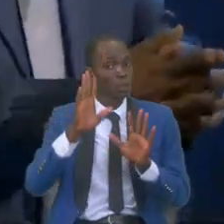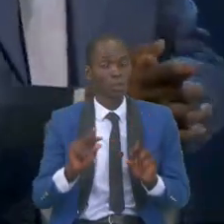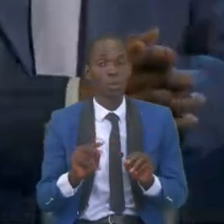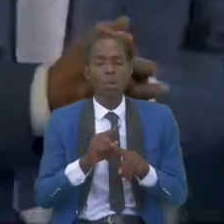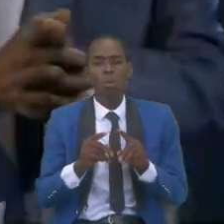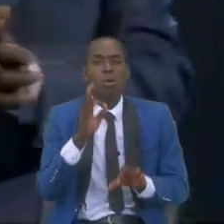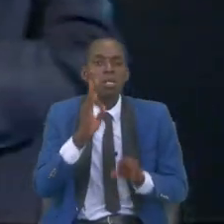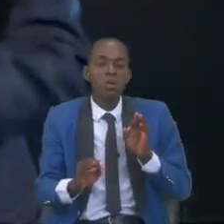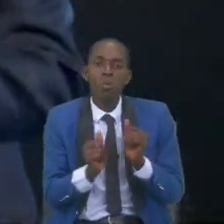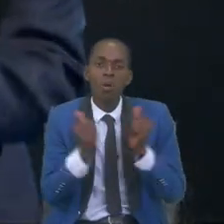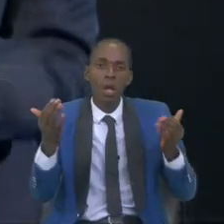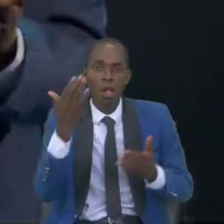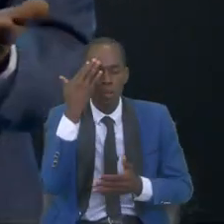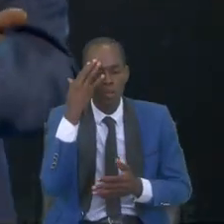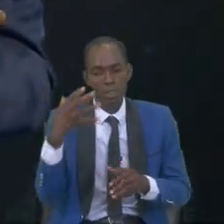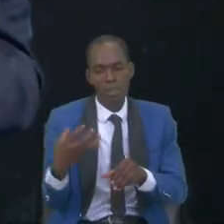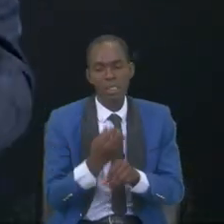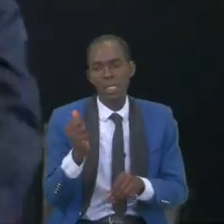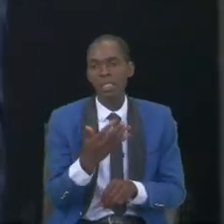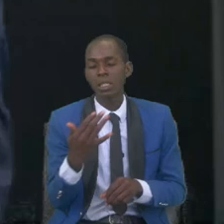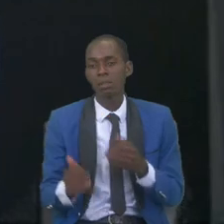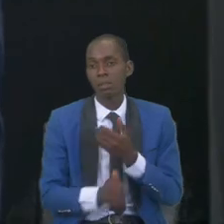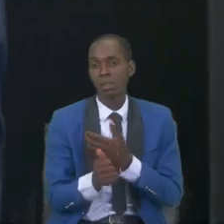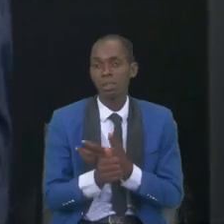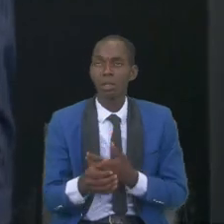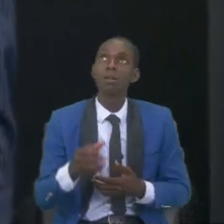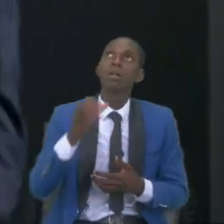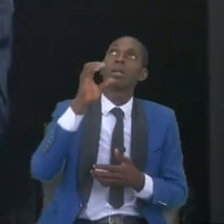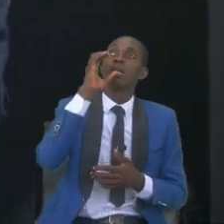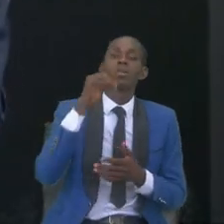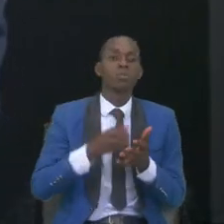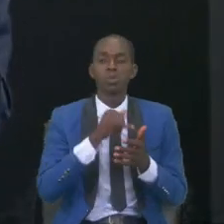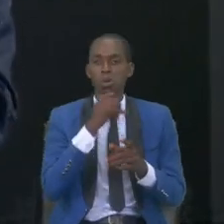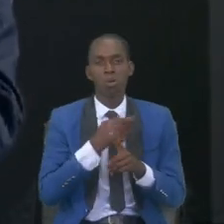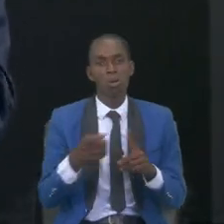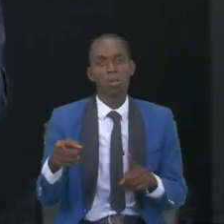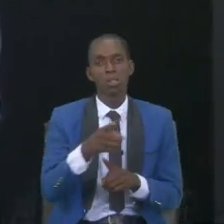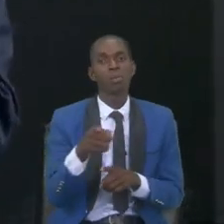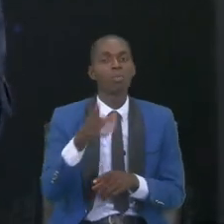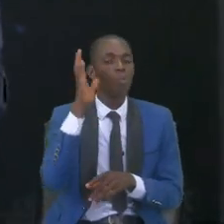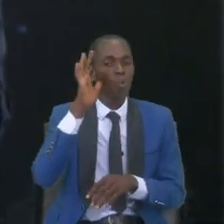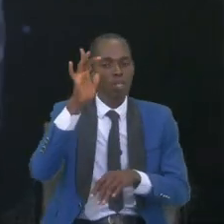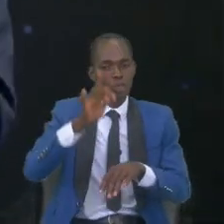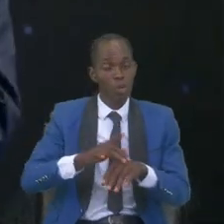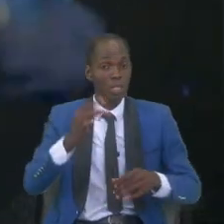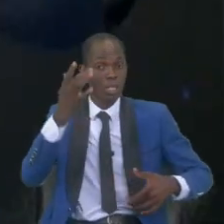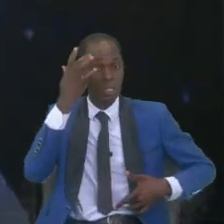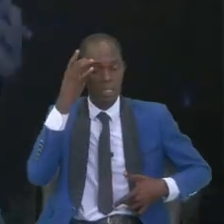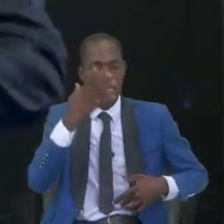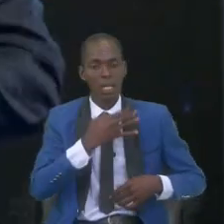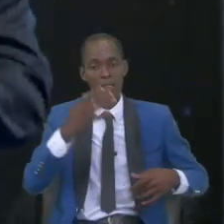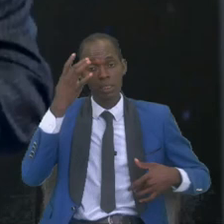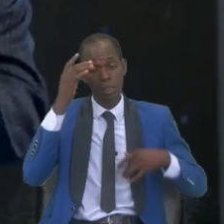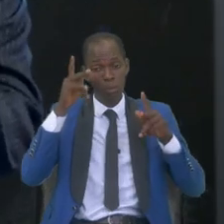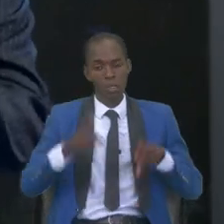it shall not hurt them. And then it says, they shall lay their hands on the sick, and they shall recover. When you